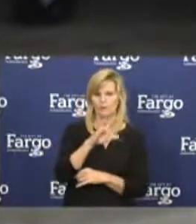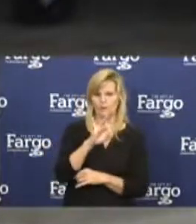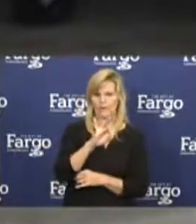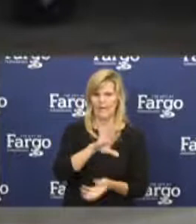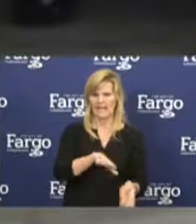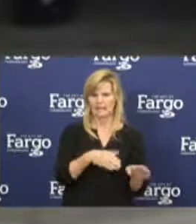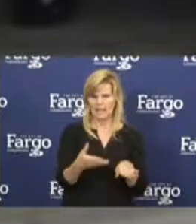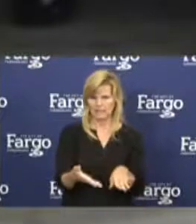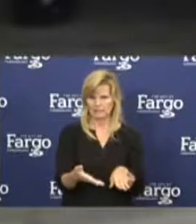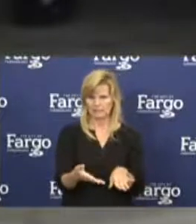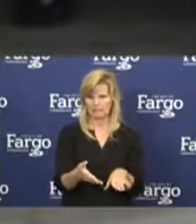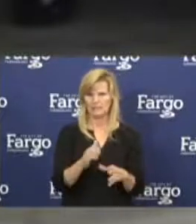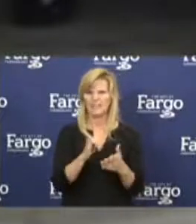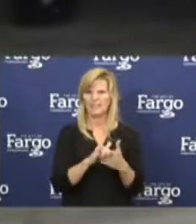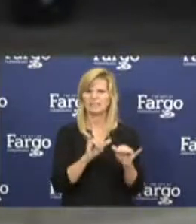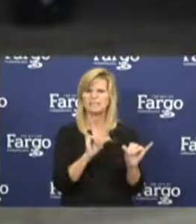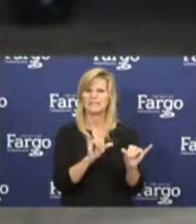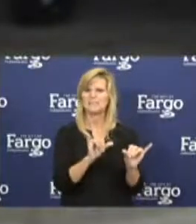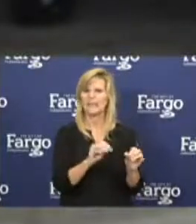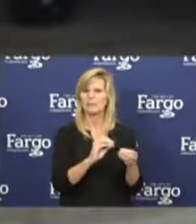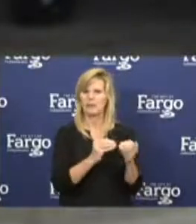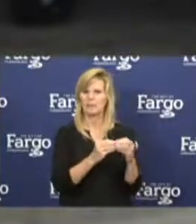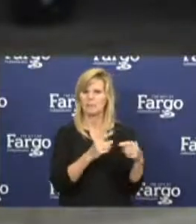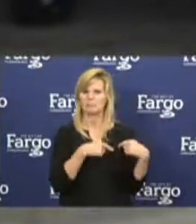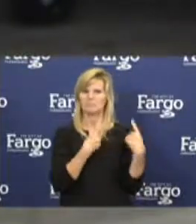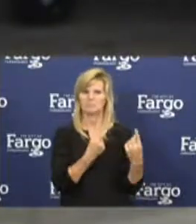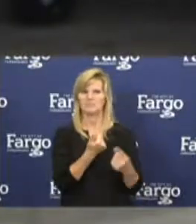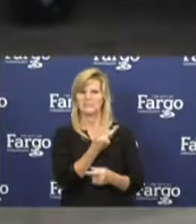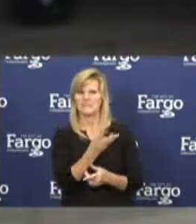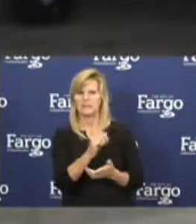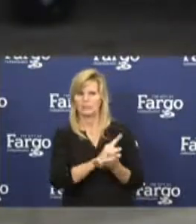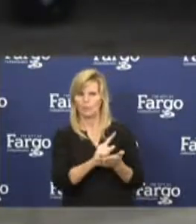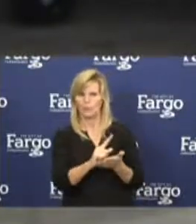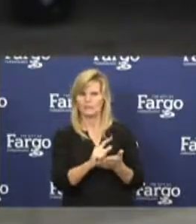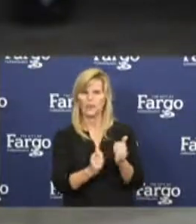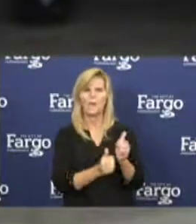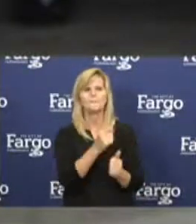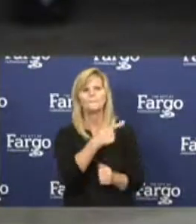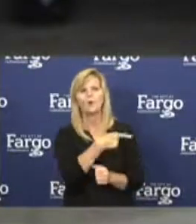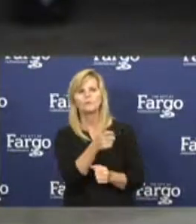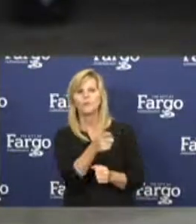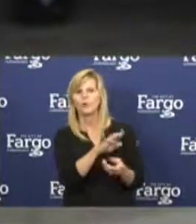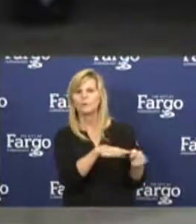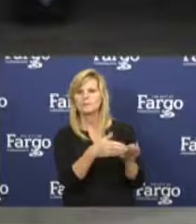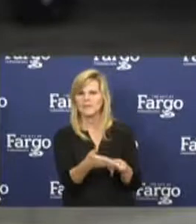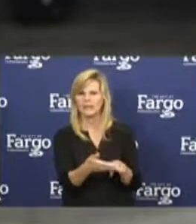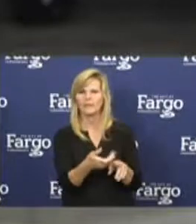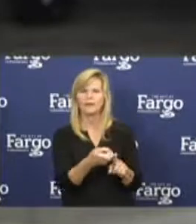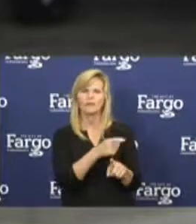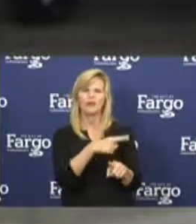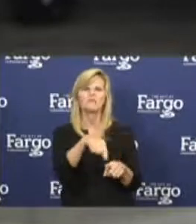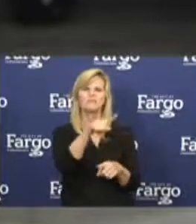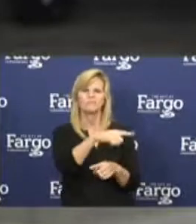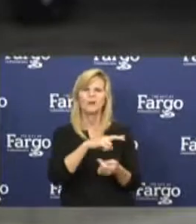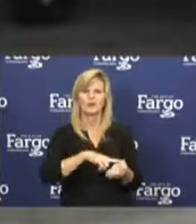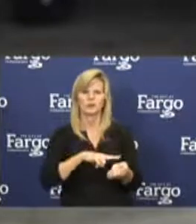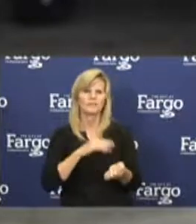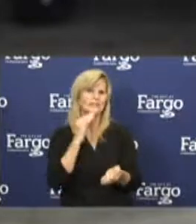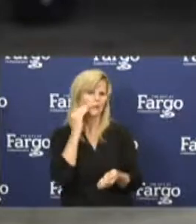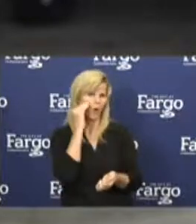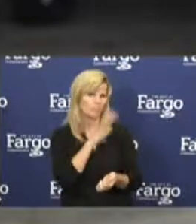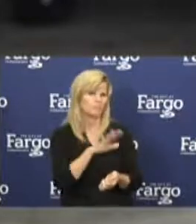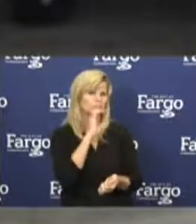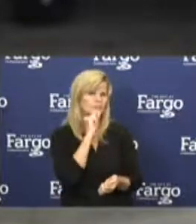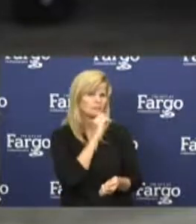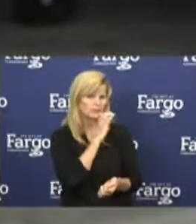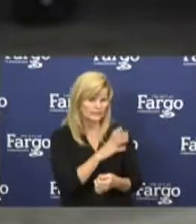been the same number for the last few weeks. The majority of those deaths are from long-term care facilities. And Minnesota